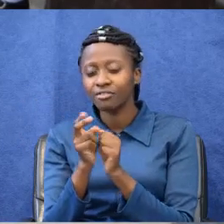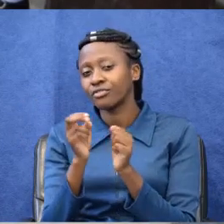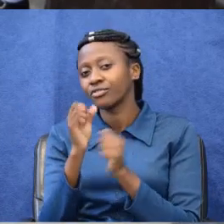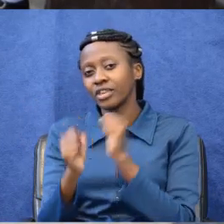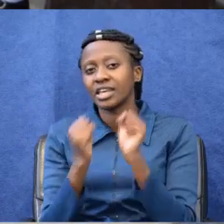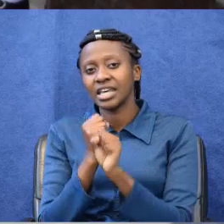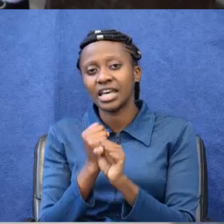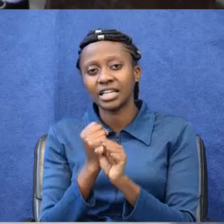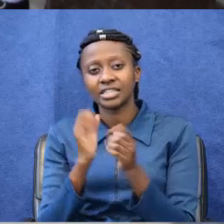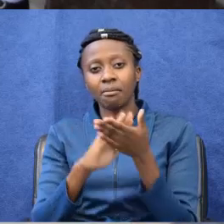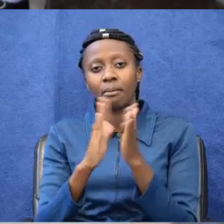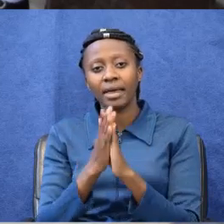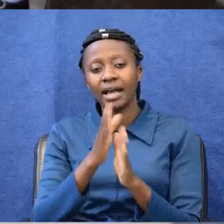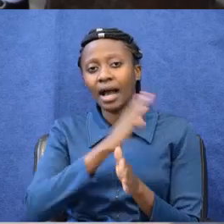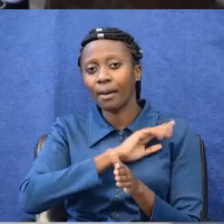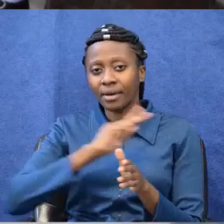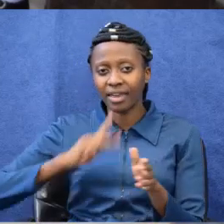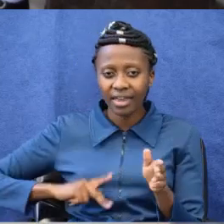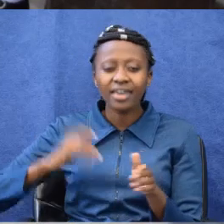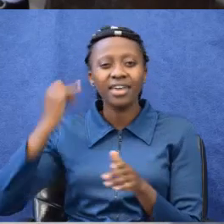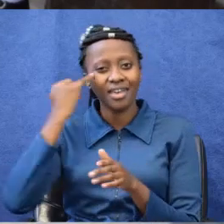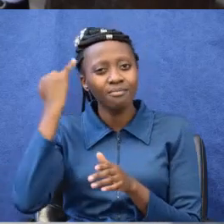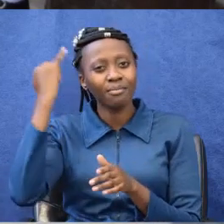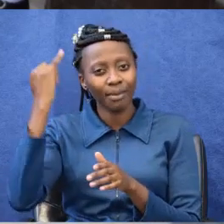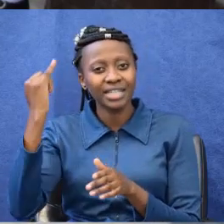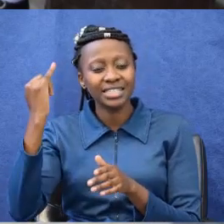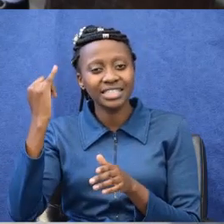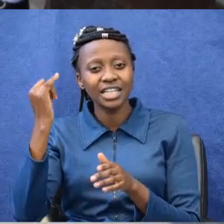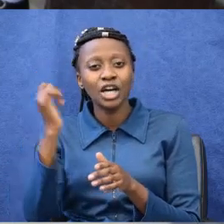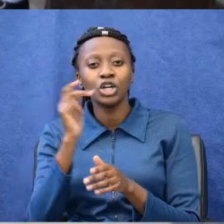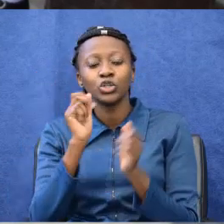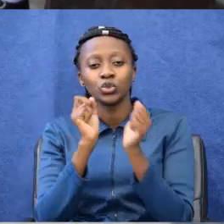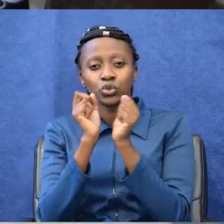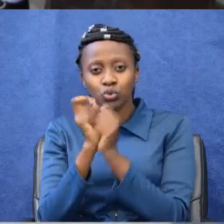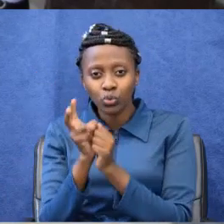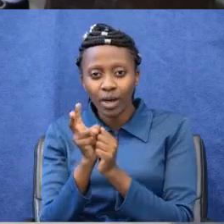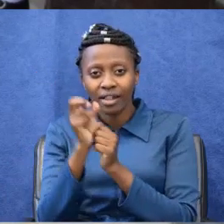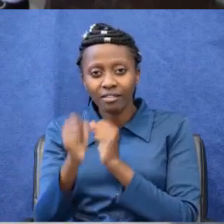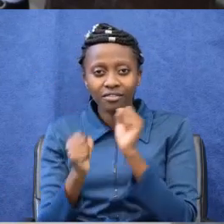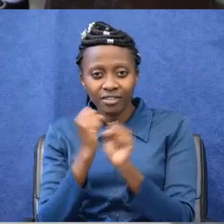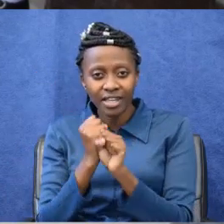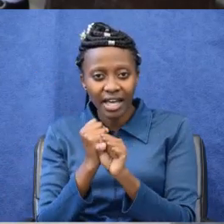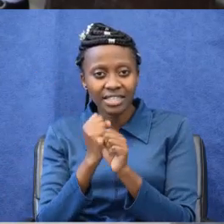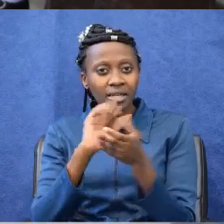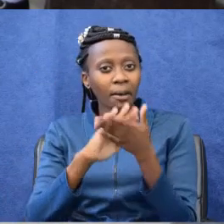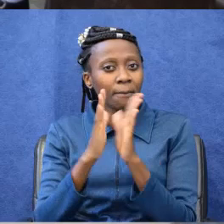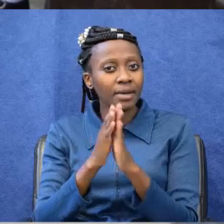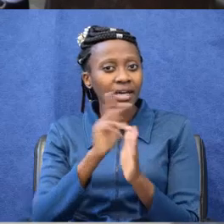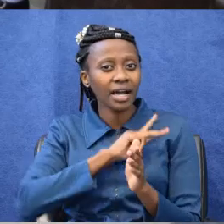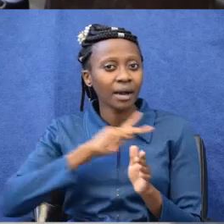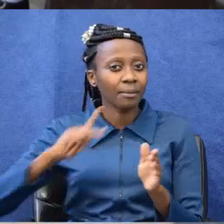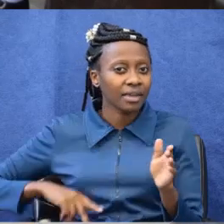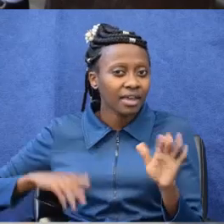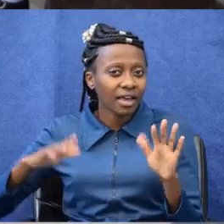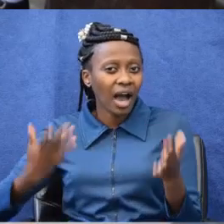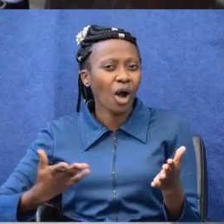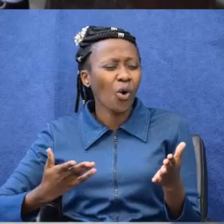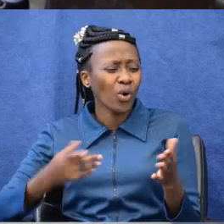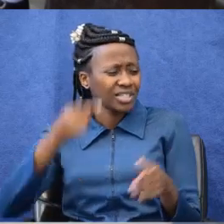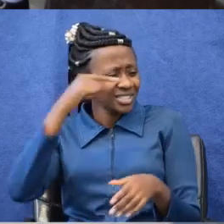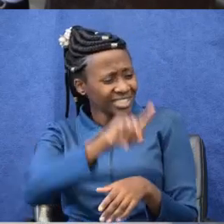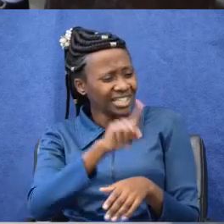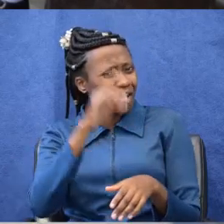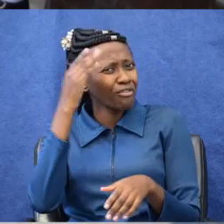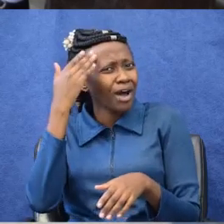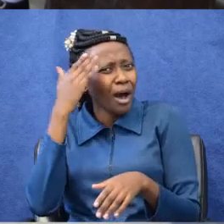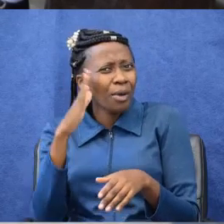a king. Imagine at 12 years, I was thinking, was he learned? Didn't he